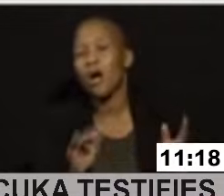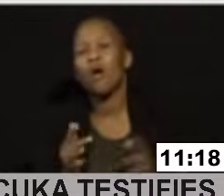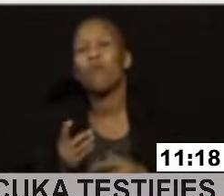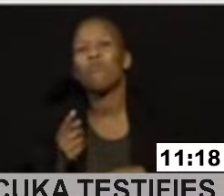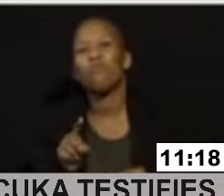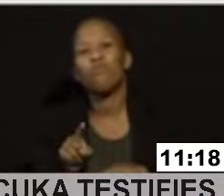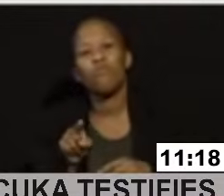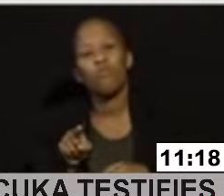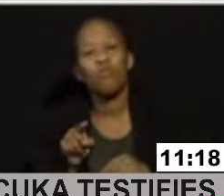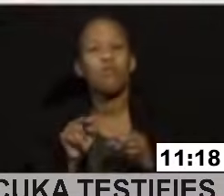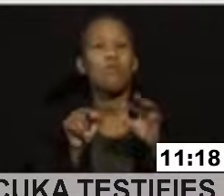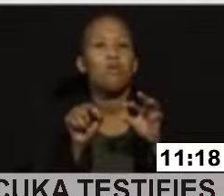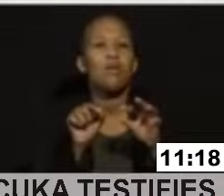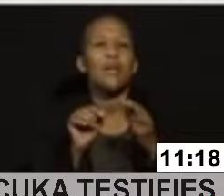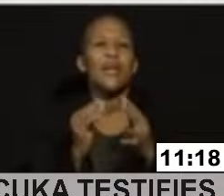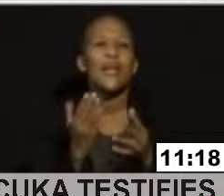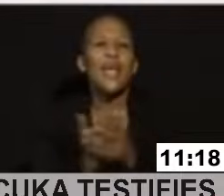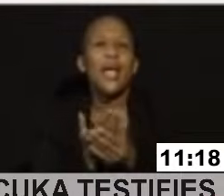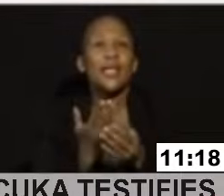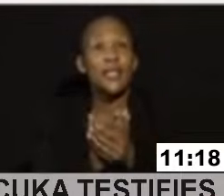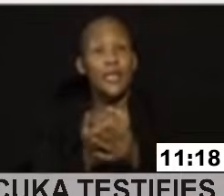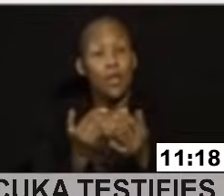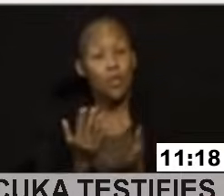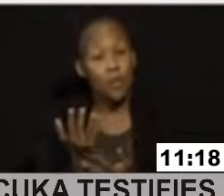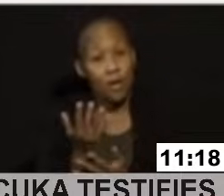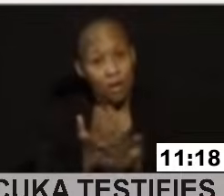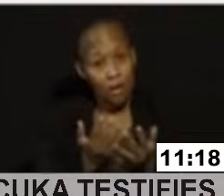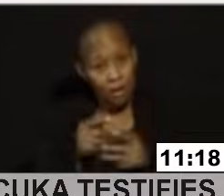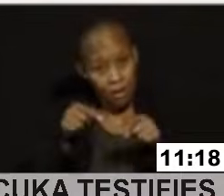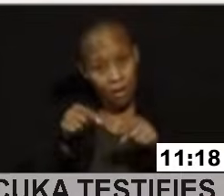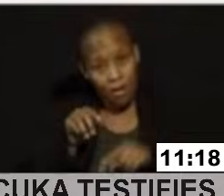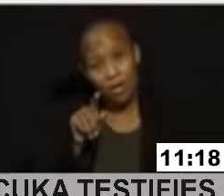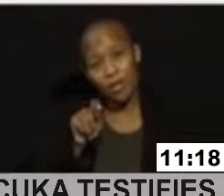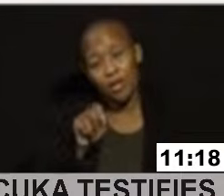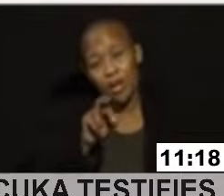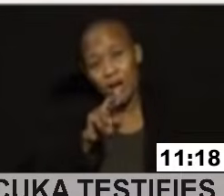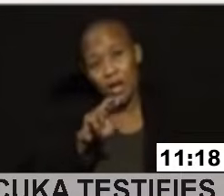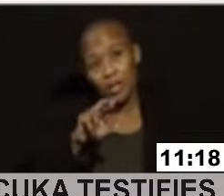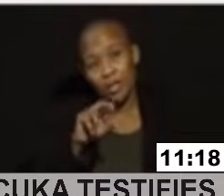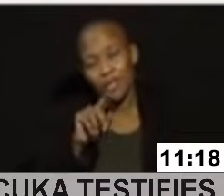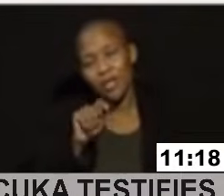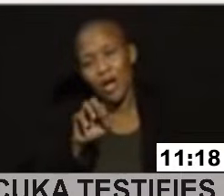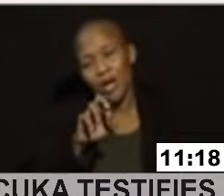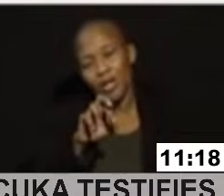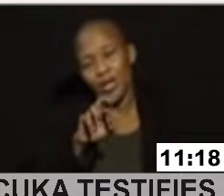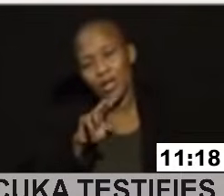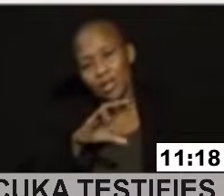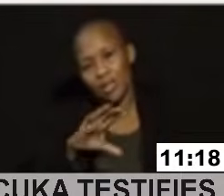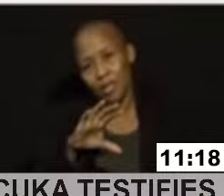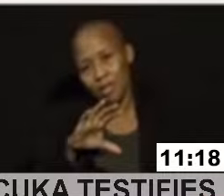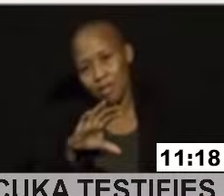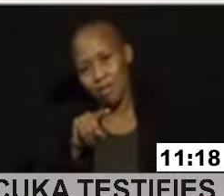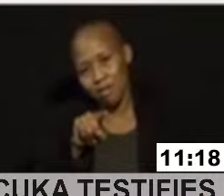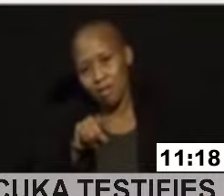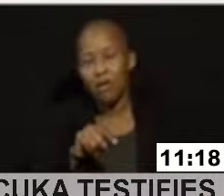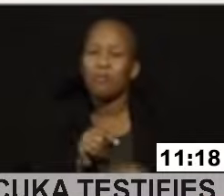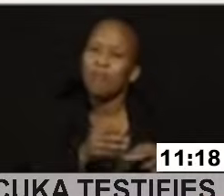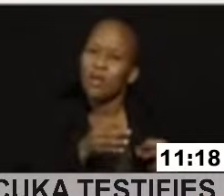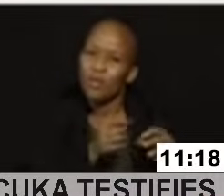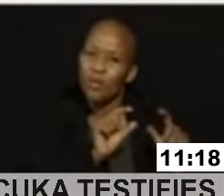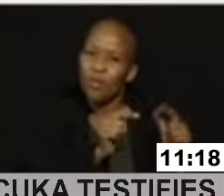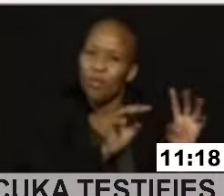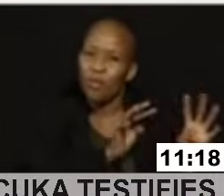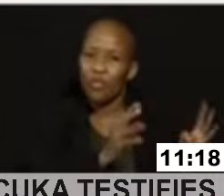before the TRC? Okay. Thank you. No, I thought it's important